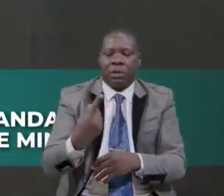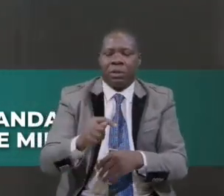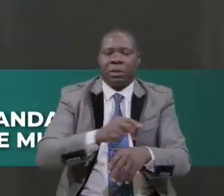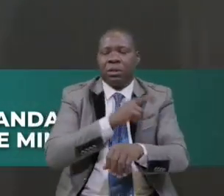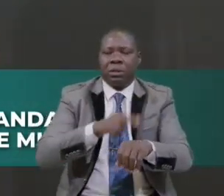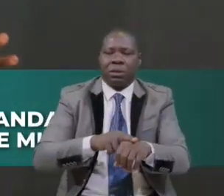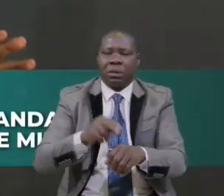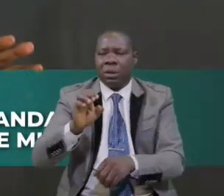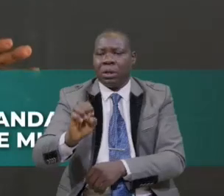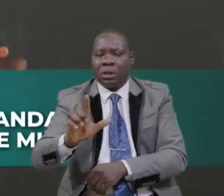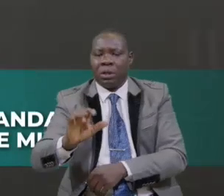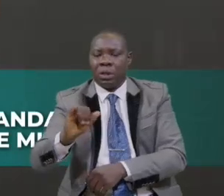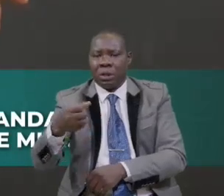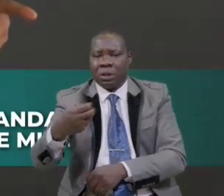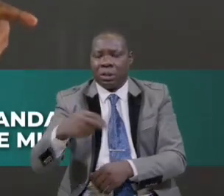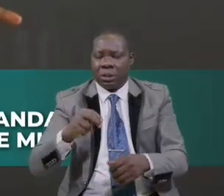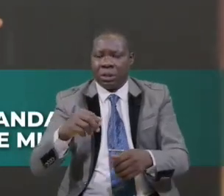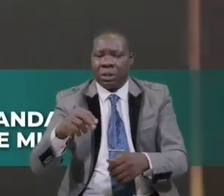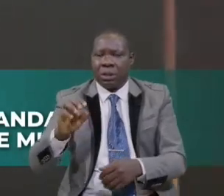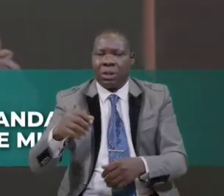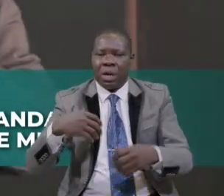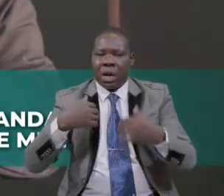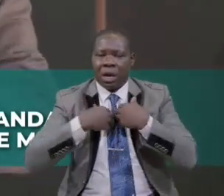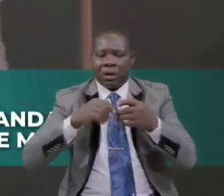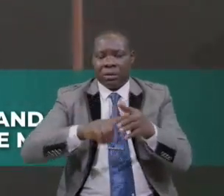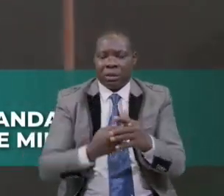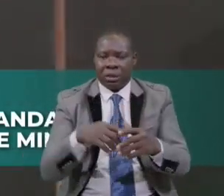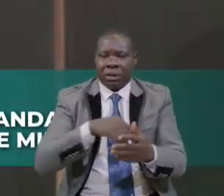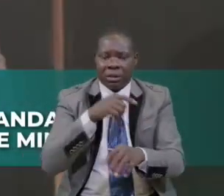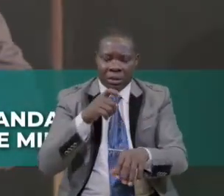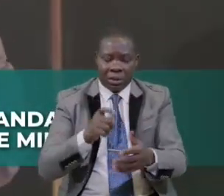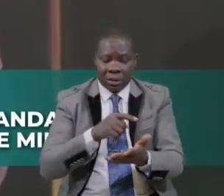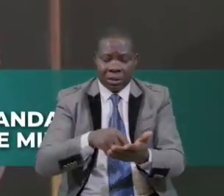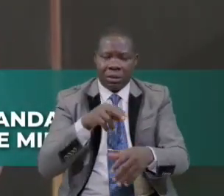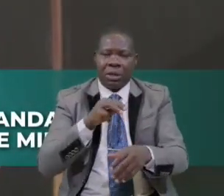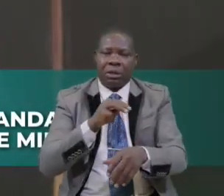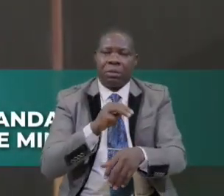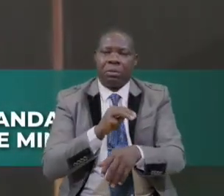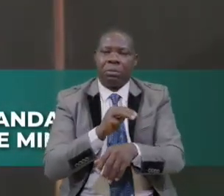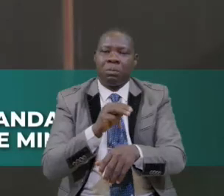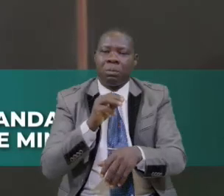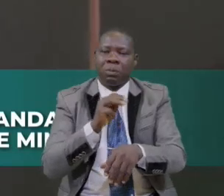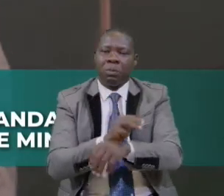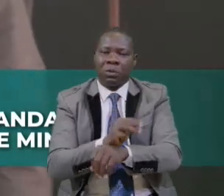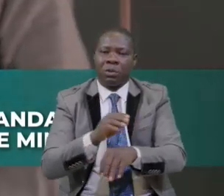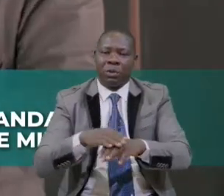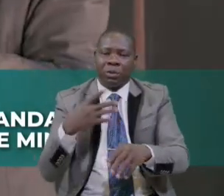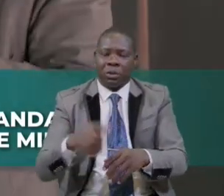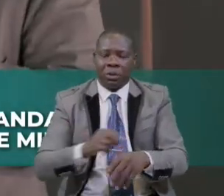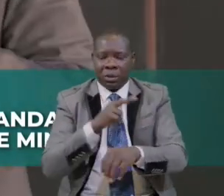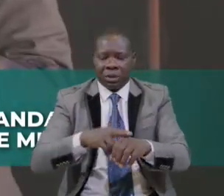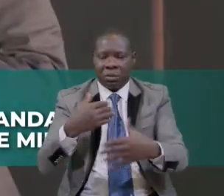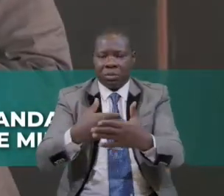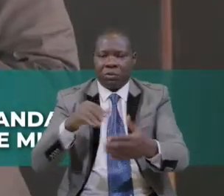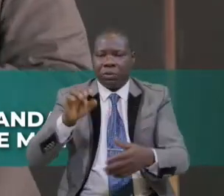this ministry on the nation before Elisha came in. You remember?